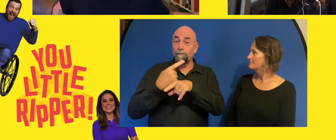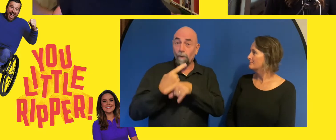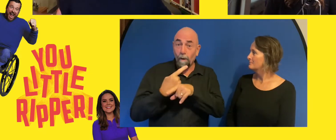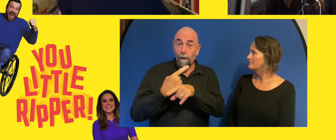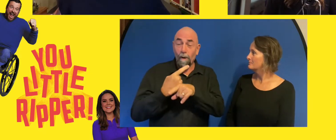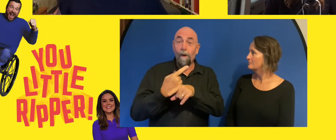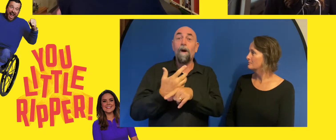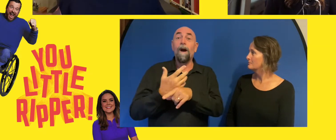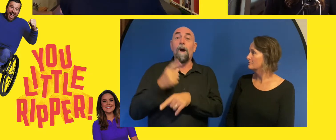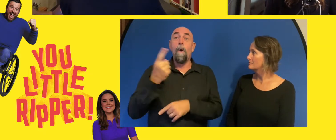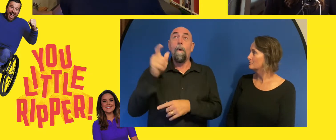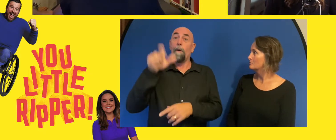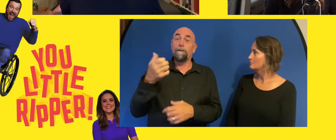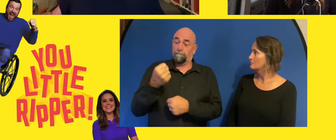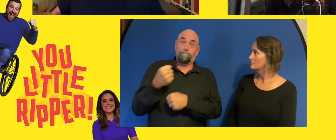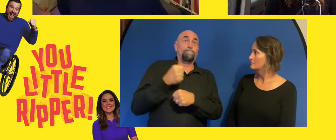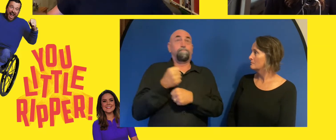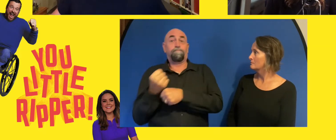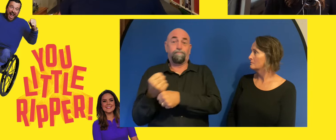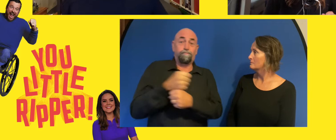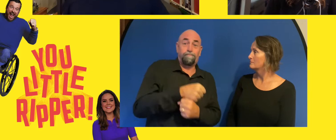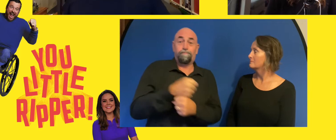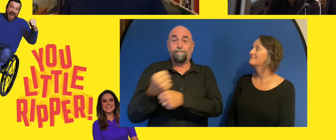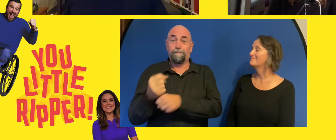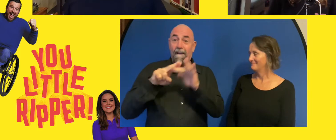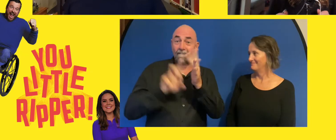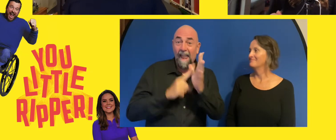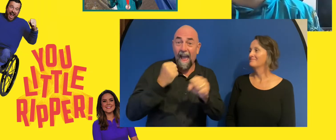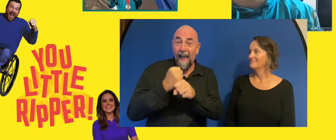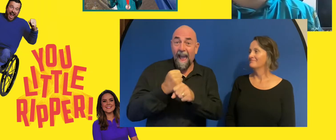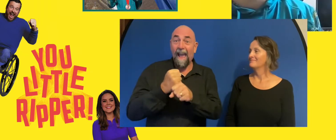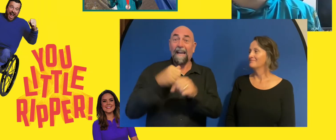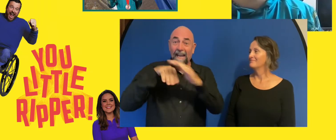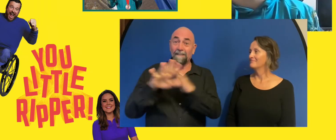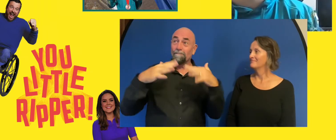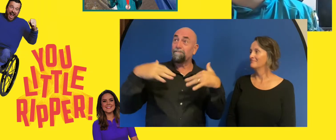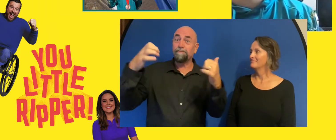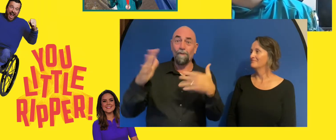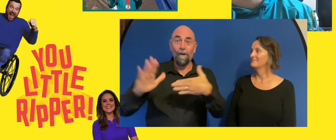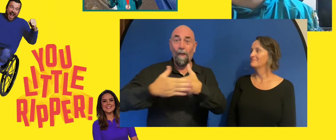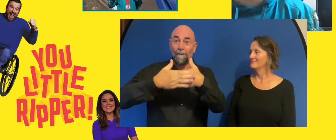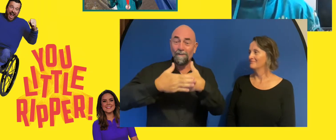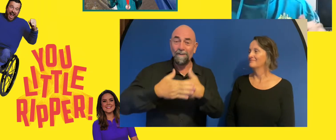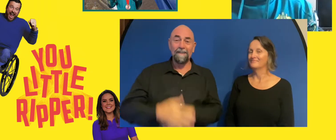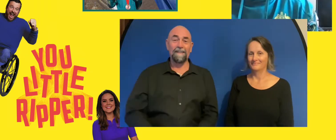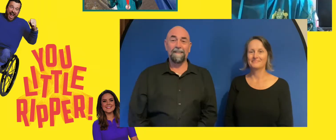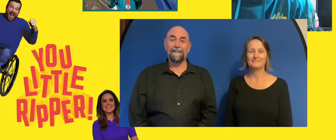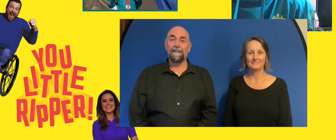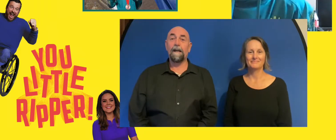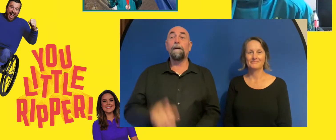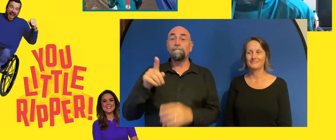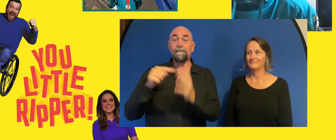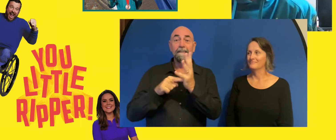who's carrying the Australian flag out to the closing ceremony. Oh, it's a huge honour. I couldn't